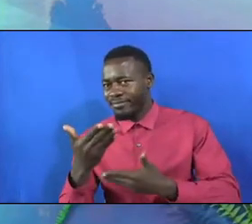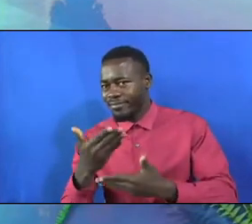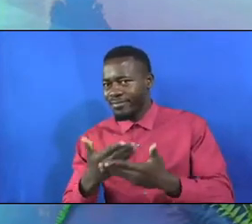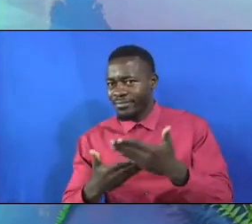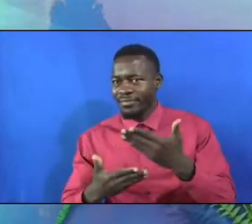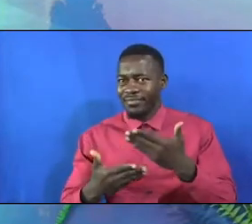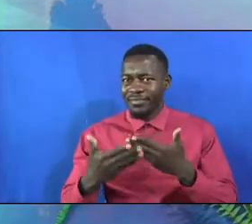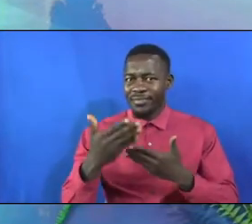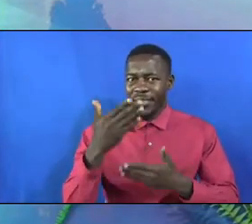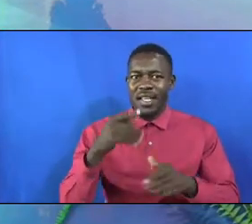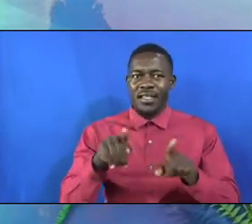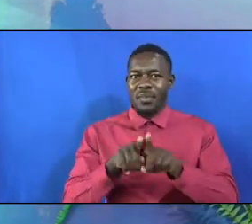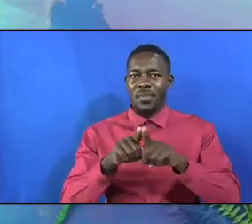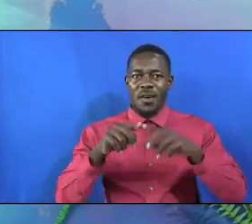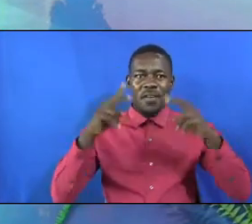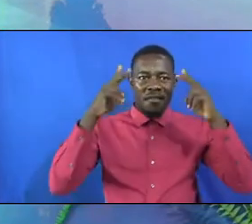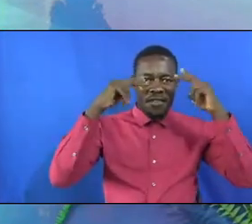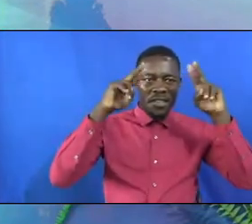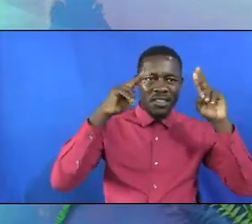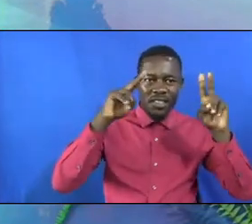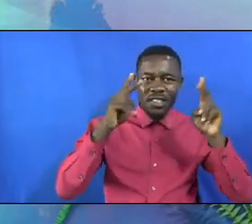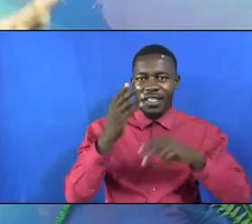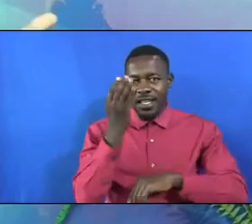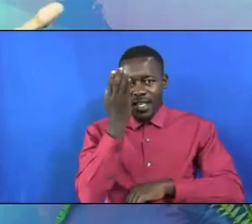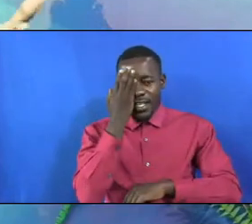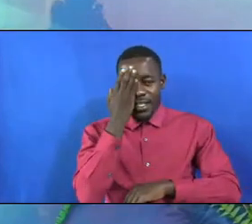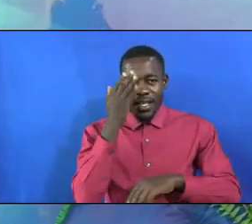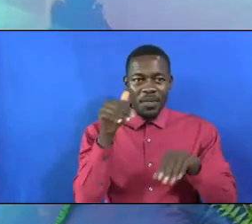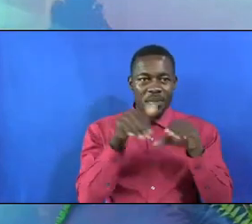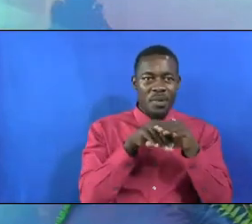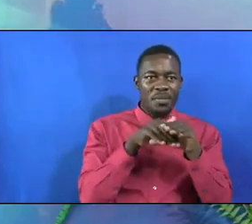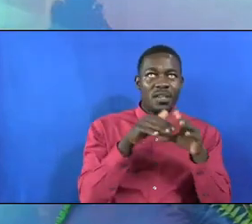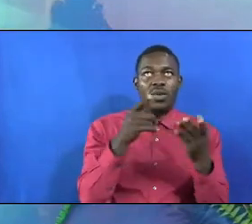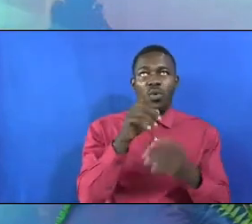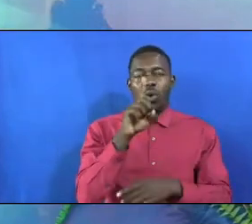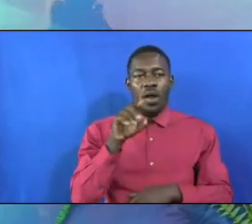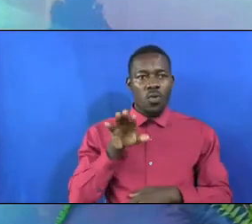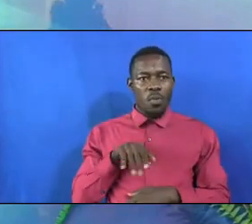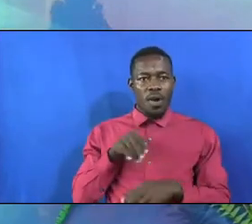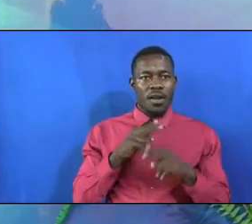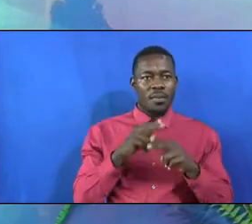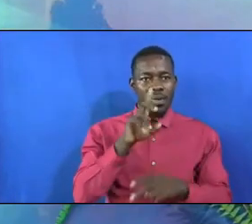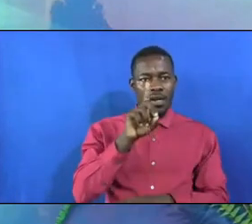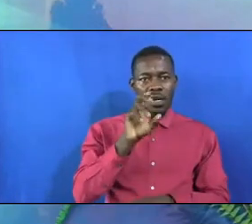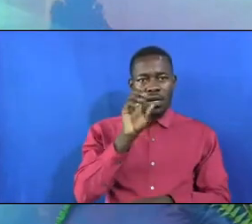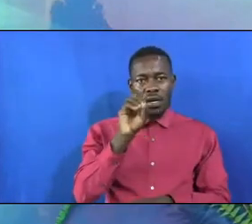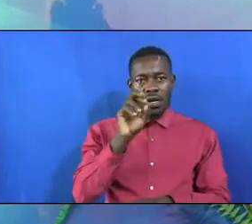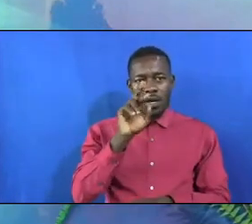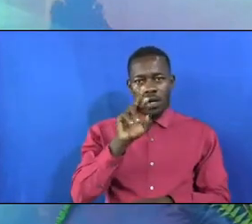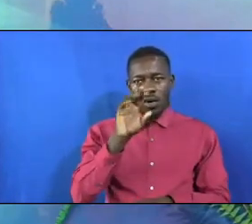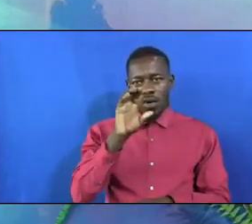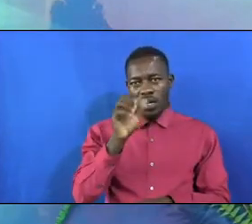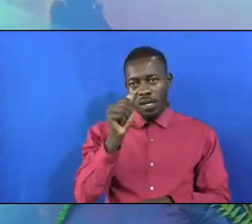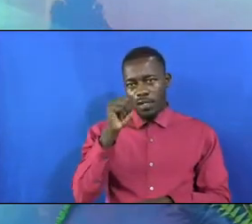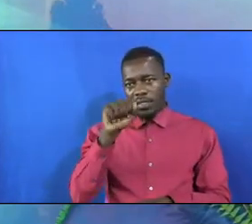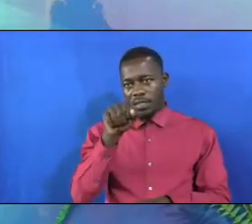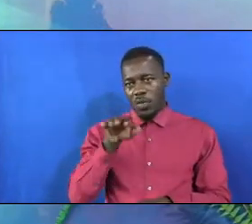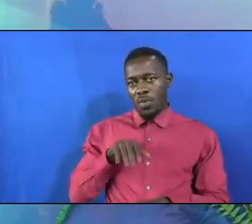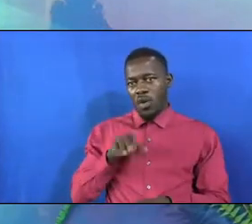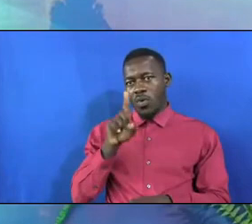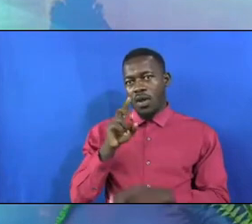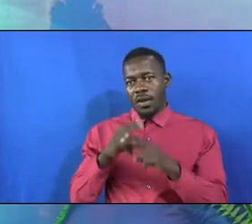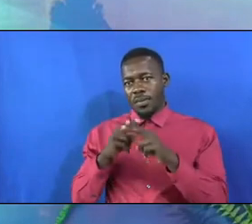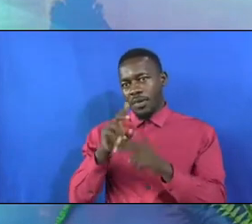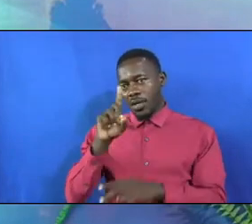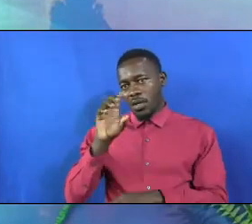their victory with the children of Israel. We talked about Dorcas, a woman, a great pioneer of the uniform